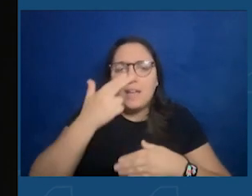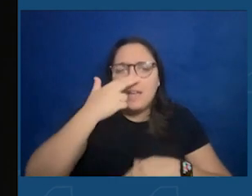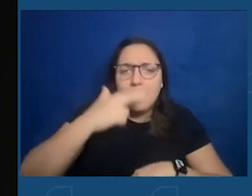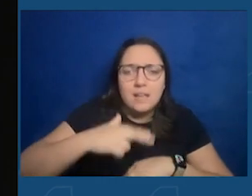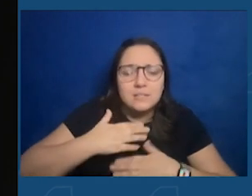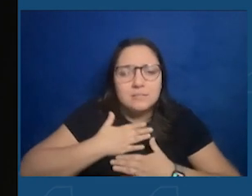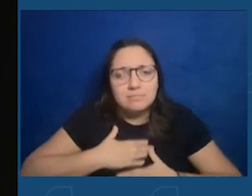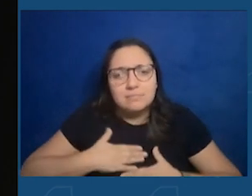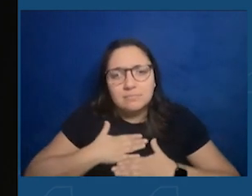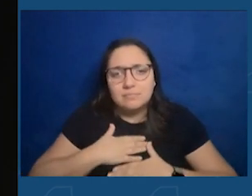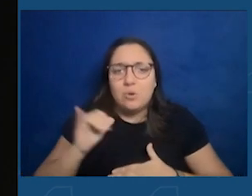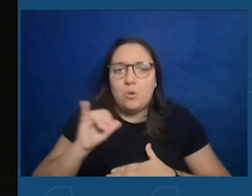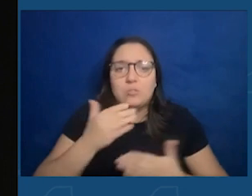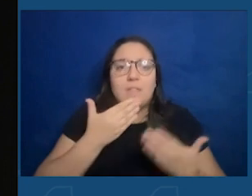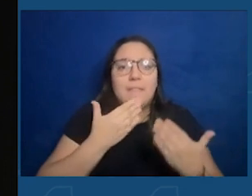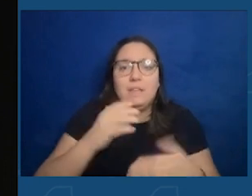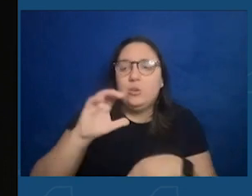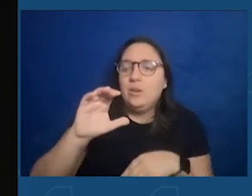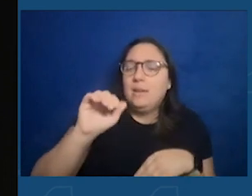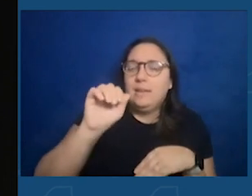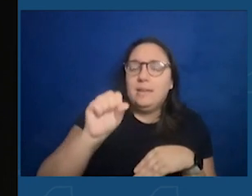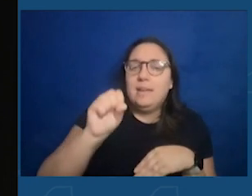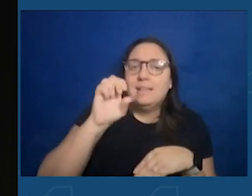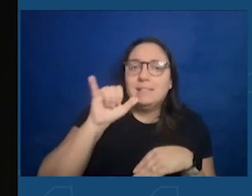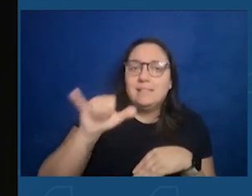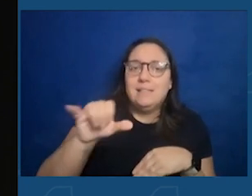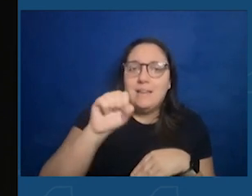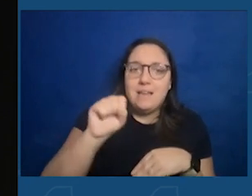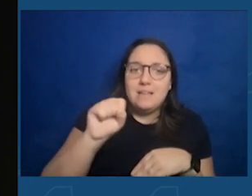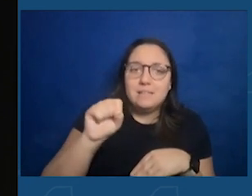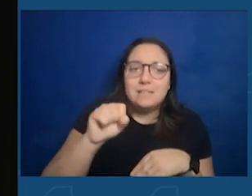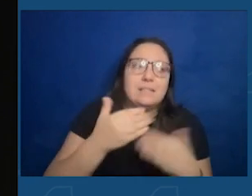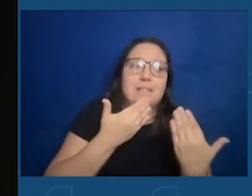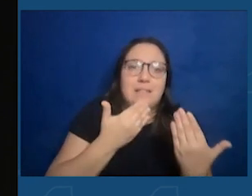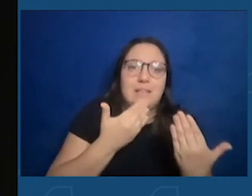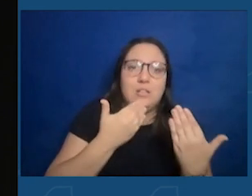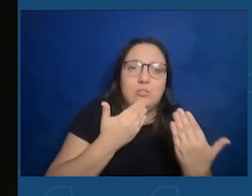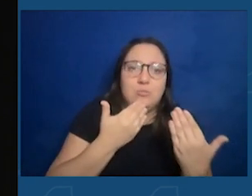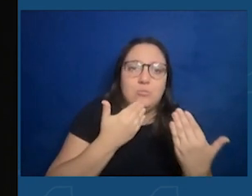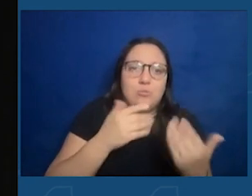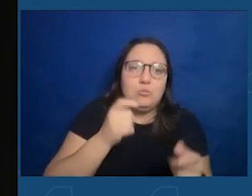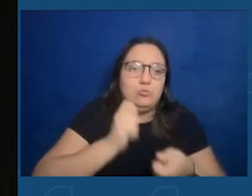thank KCS for the wonderful drumming performance. Let's give them a round of applause.